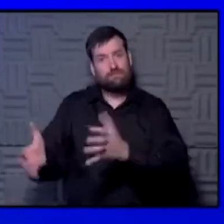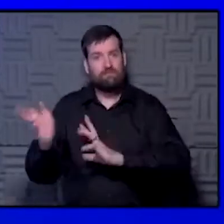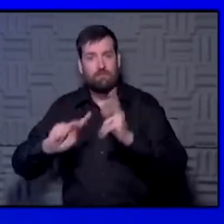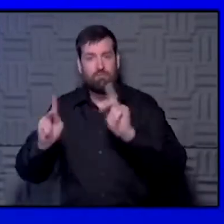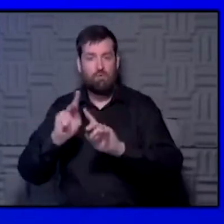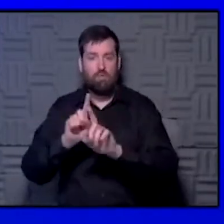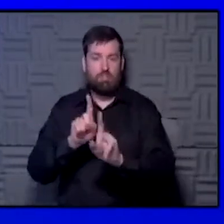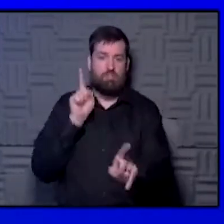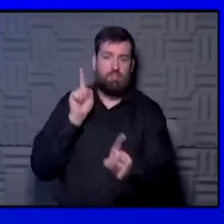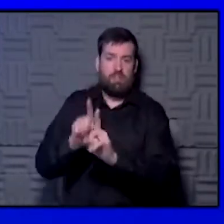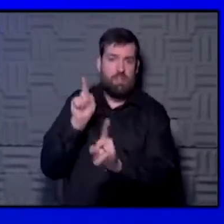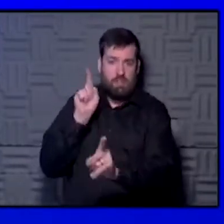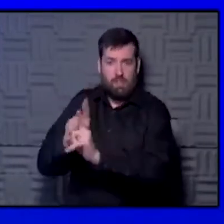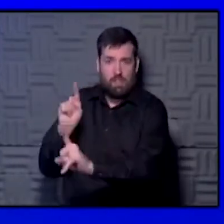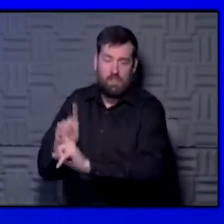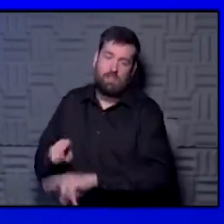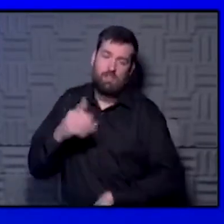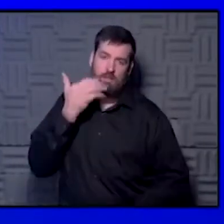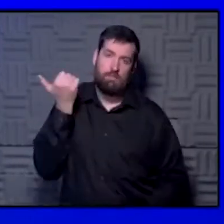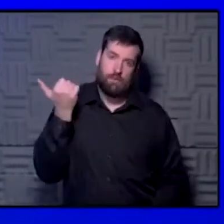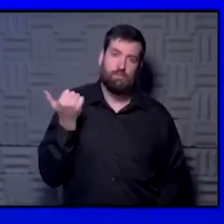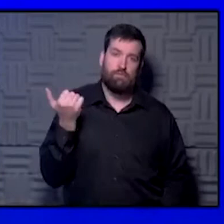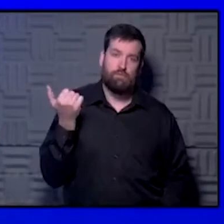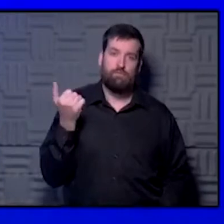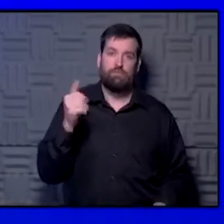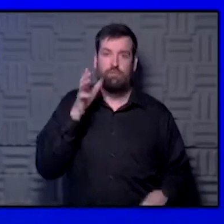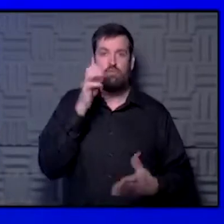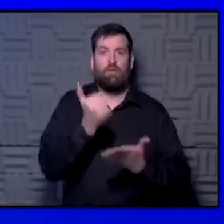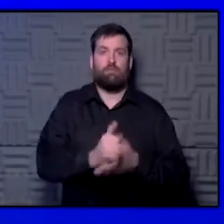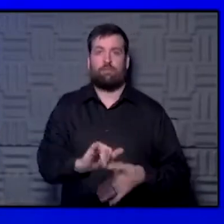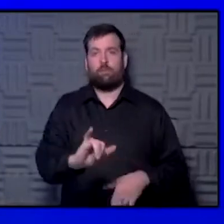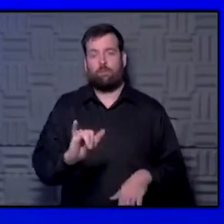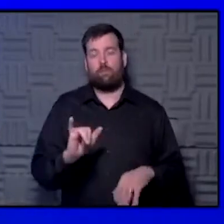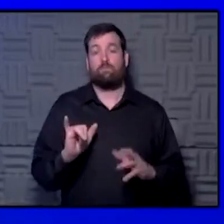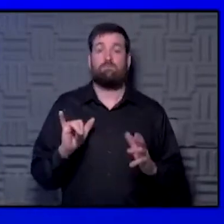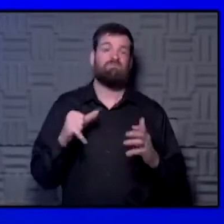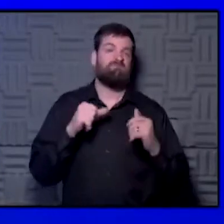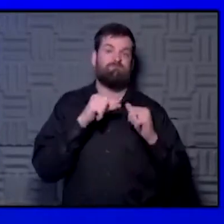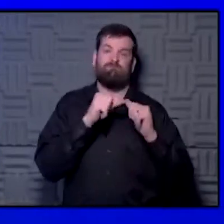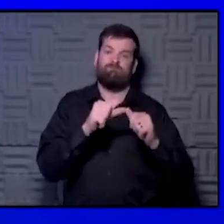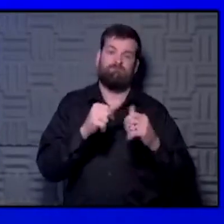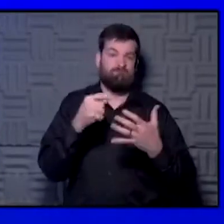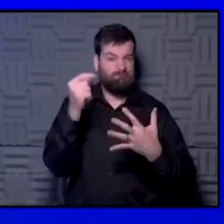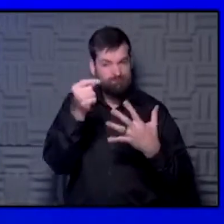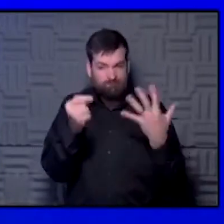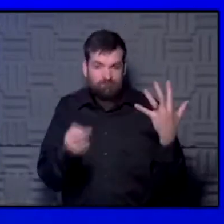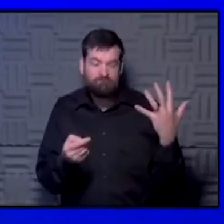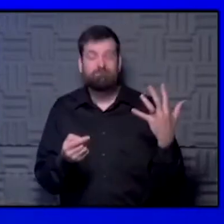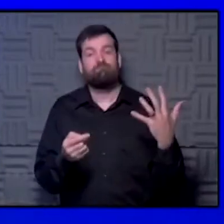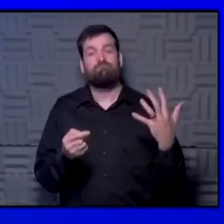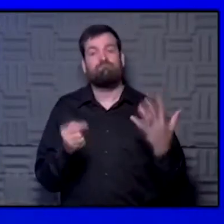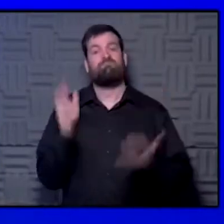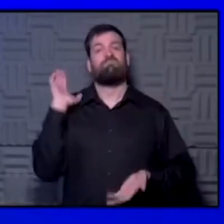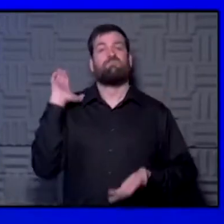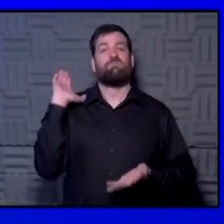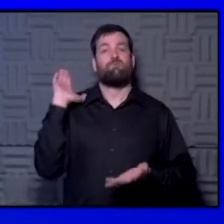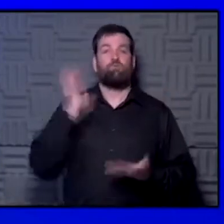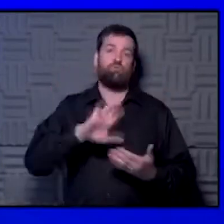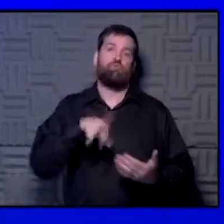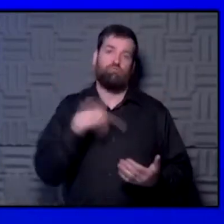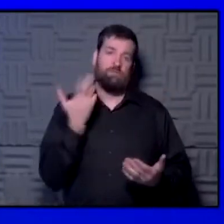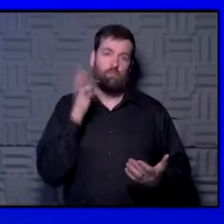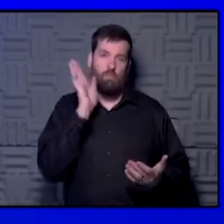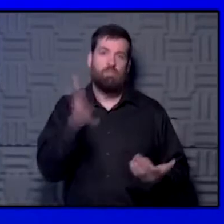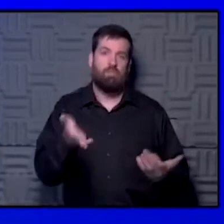so that their distance from each other is better is going to help as well. And if you can continue to take those precautions, that will reduce the